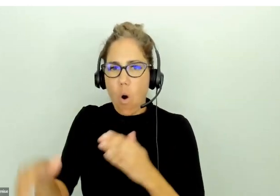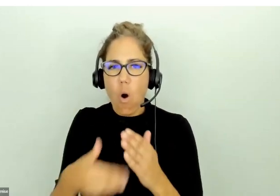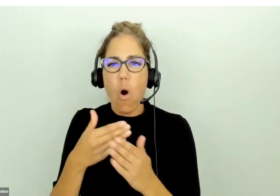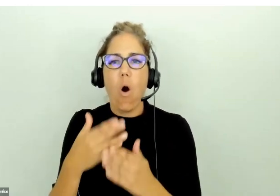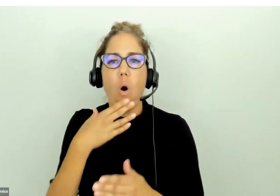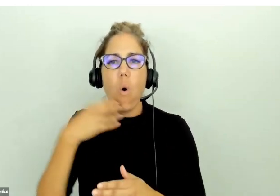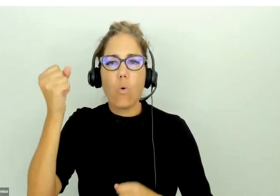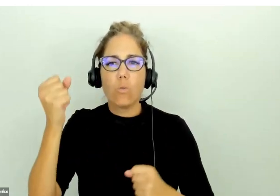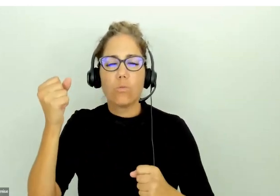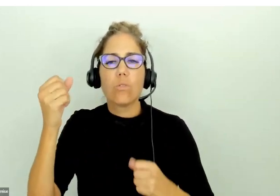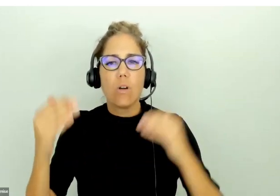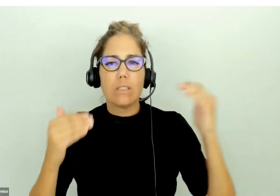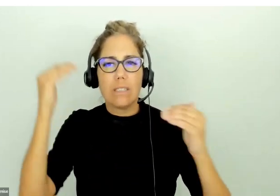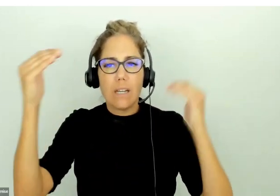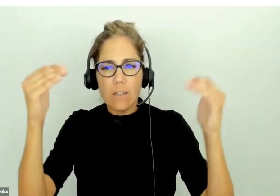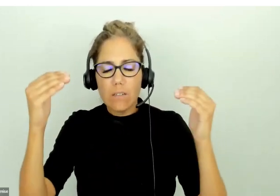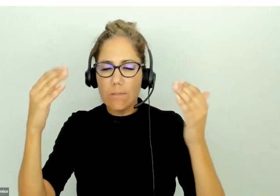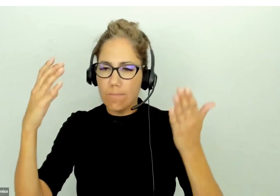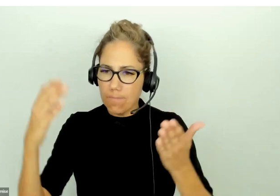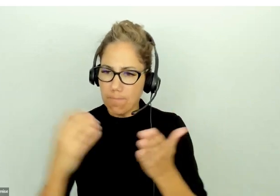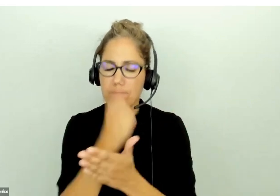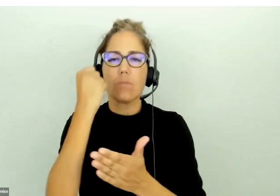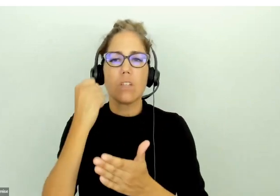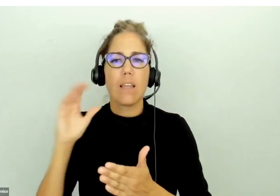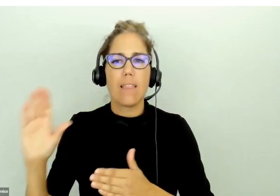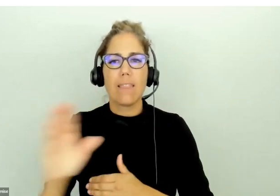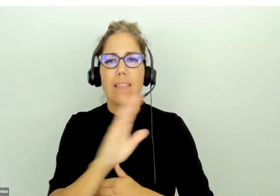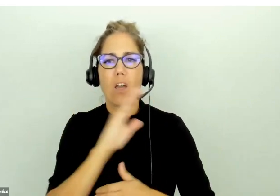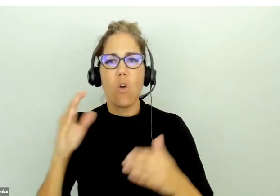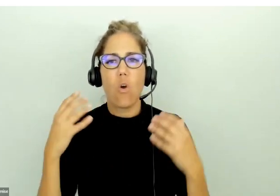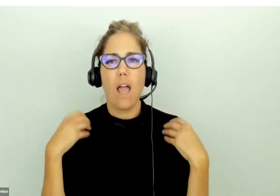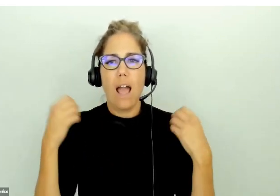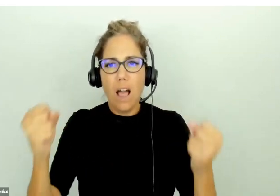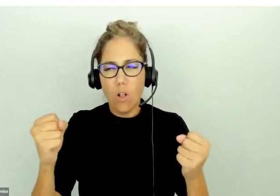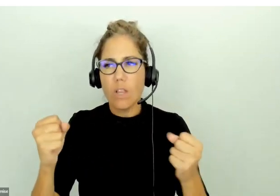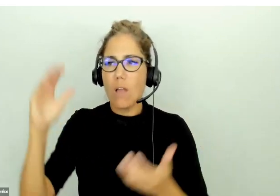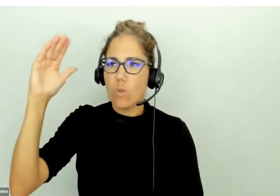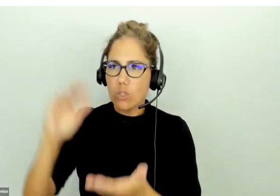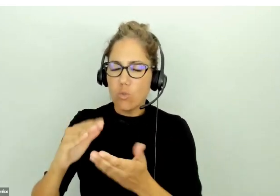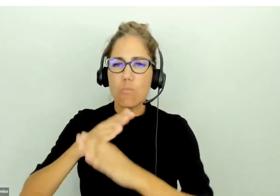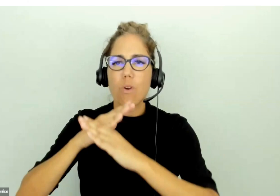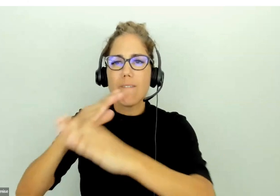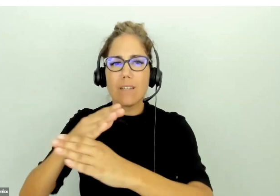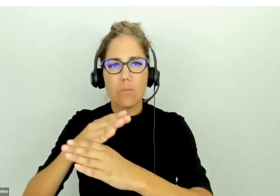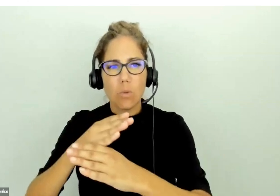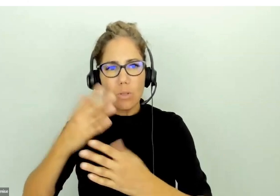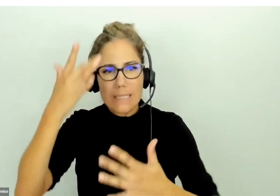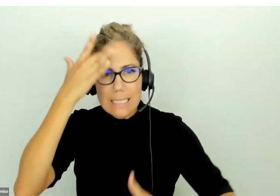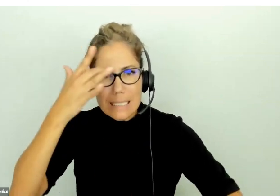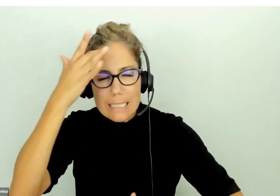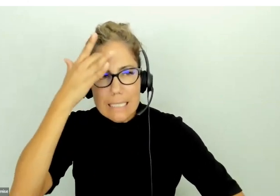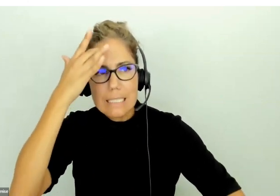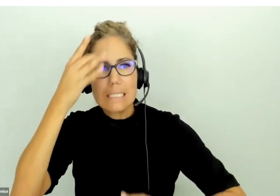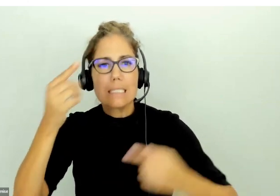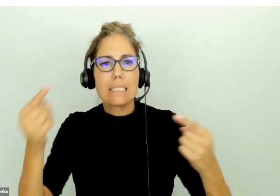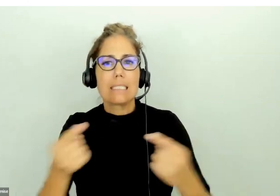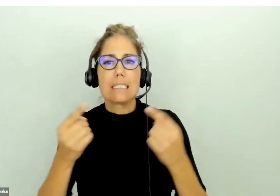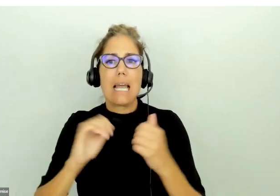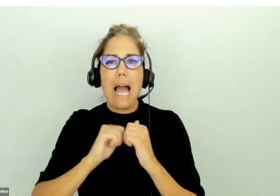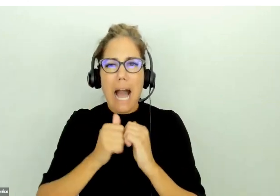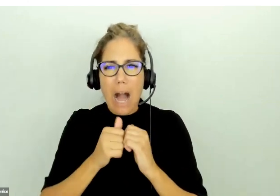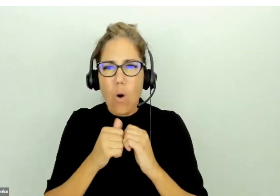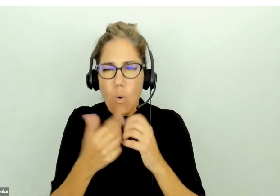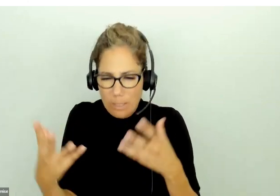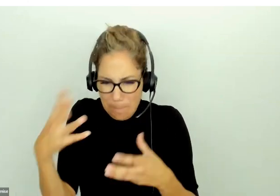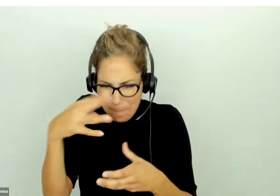older adults maximize their health and reduce preventable disease and injury through comprehensive care that